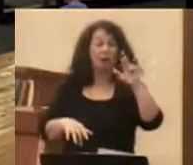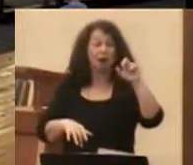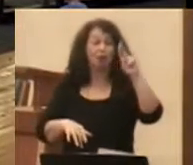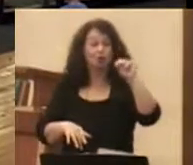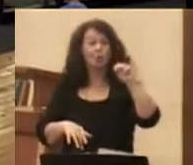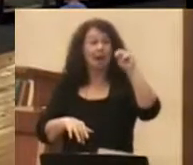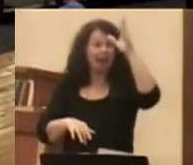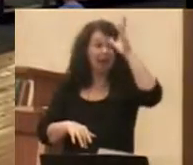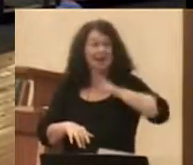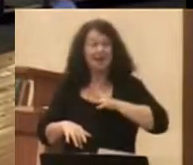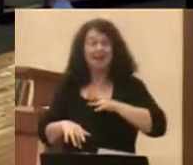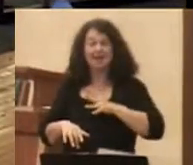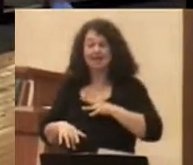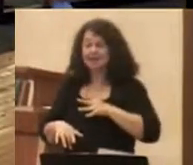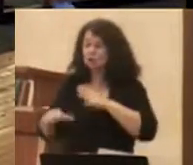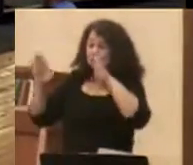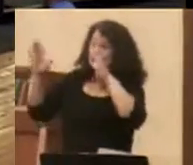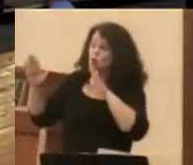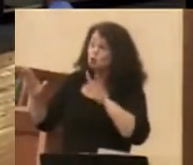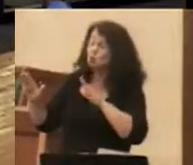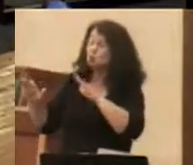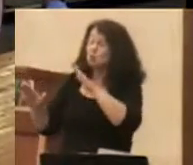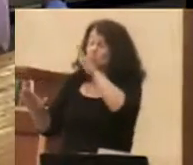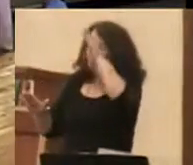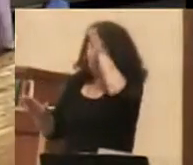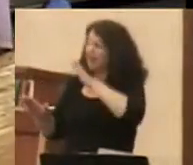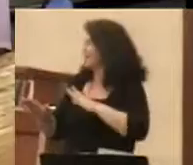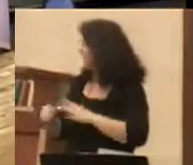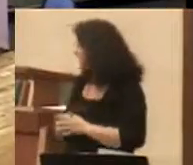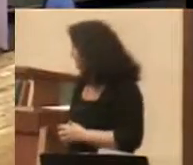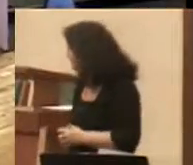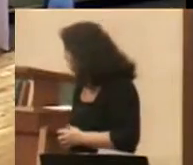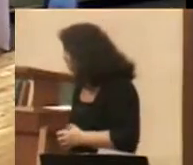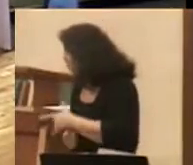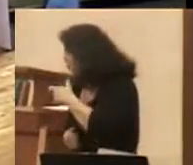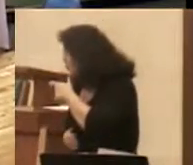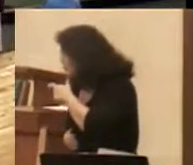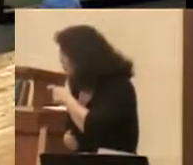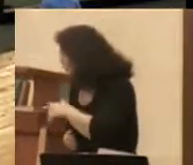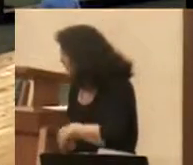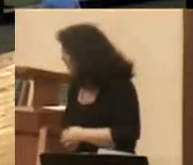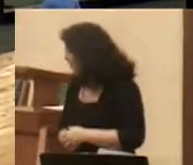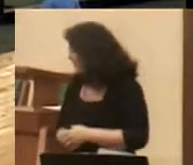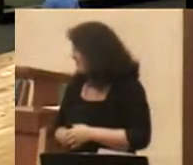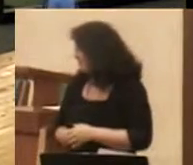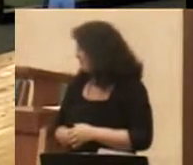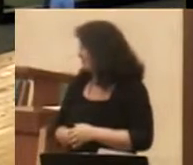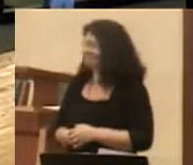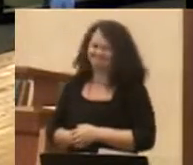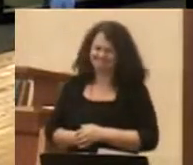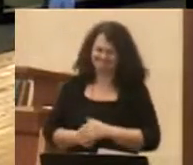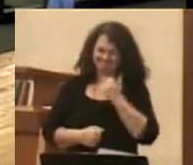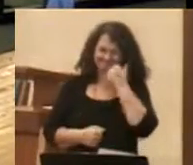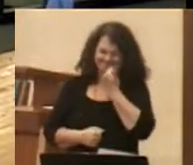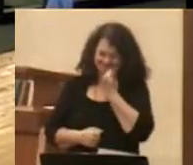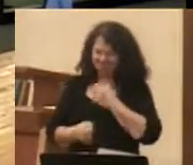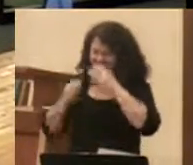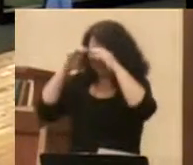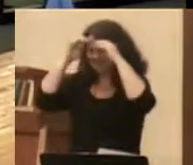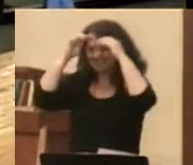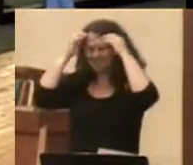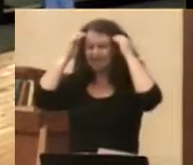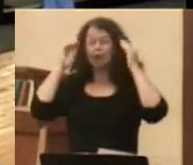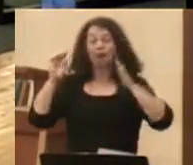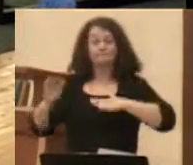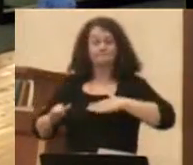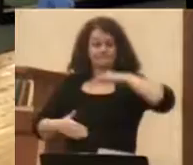yep. Superman. Who was it? Oh, that's okay. Well, my son